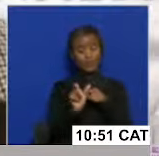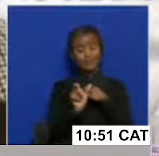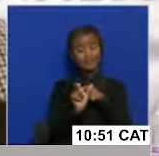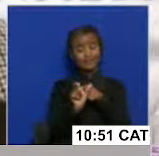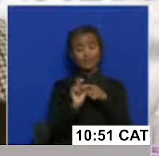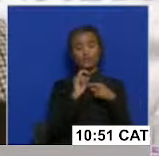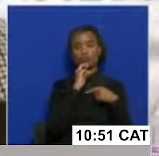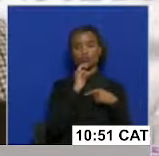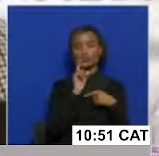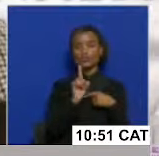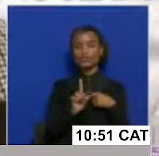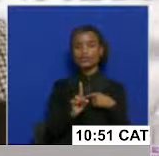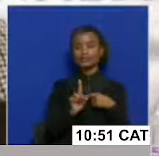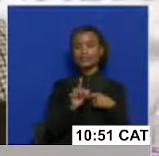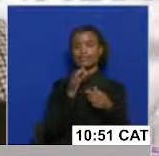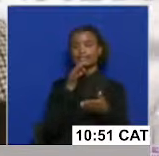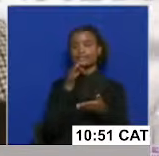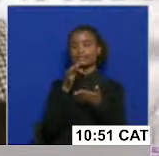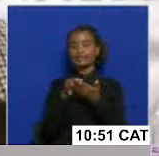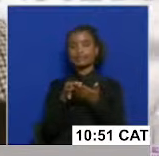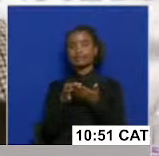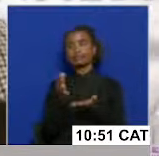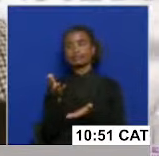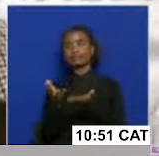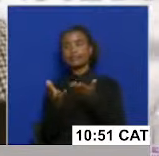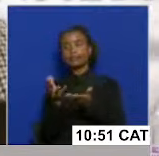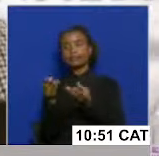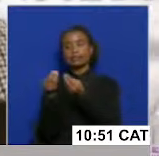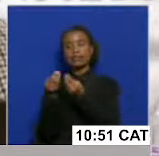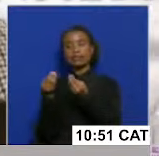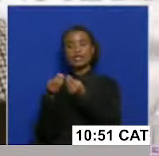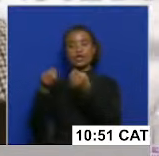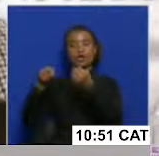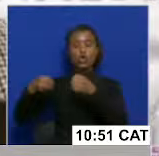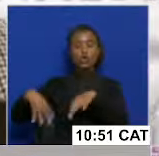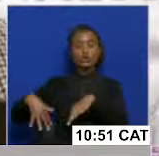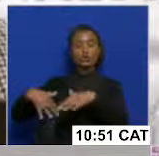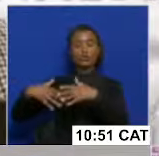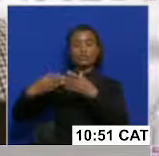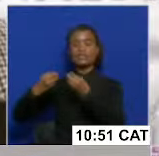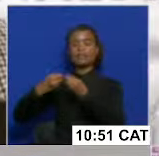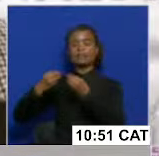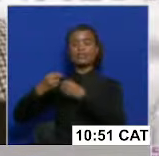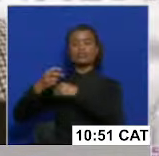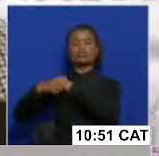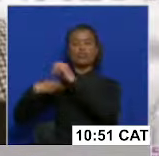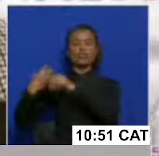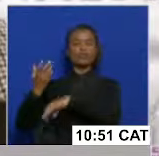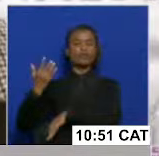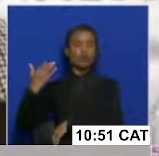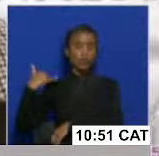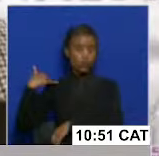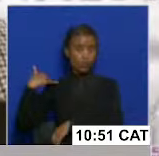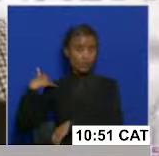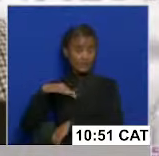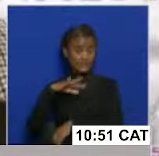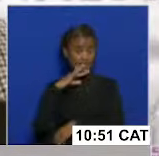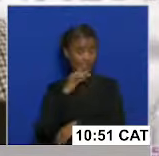is stolen or something that has been lost. So when he says the recovery of the stones in Rosebank, it suggests that those stones